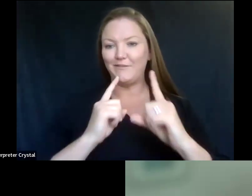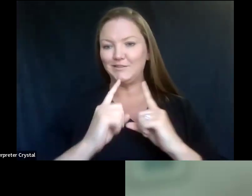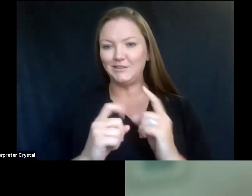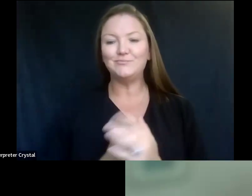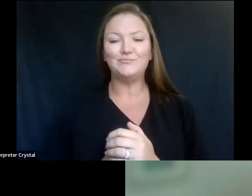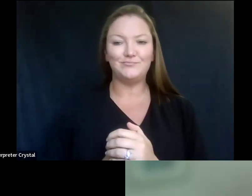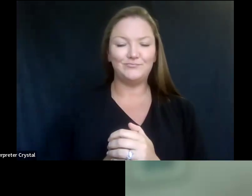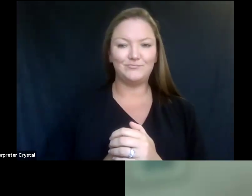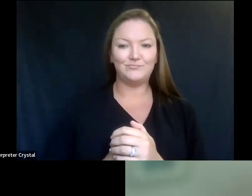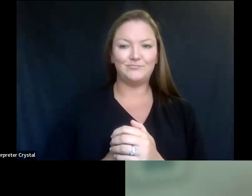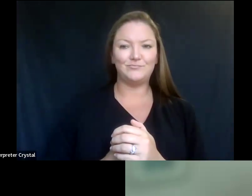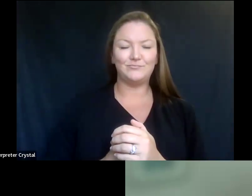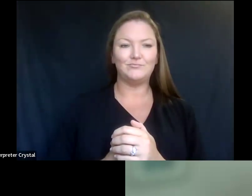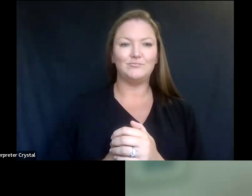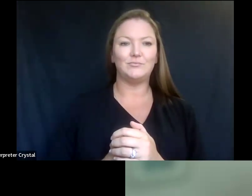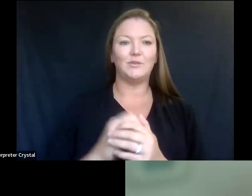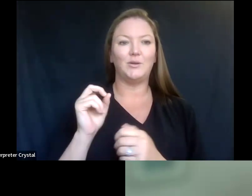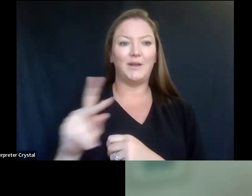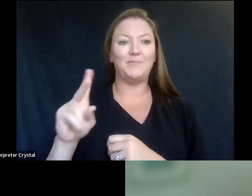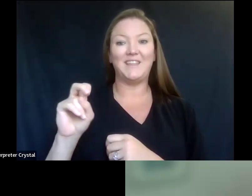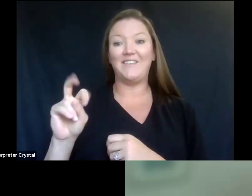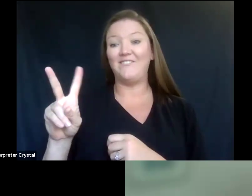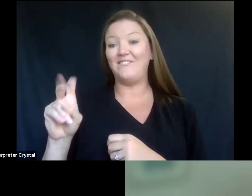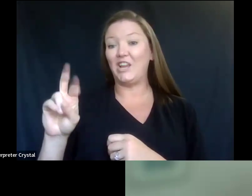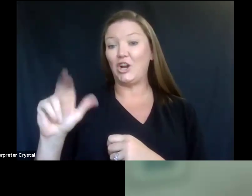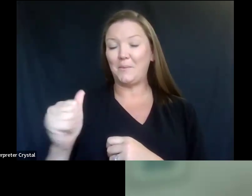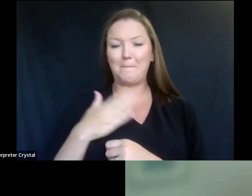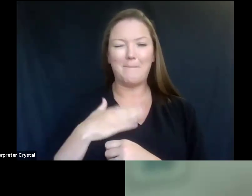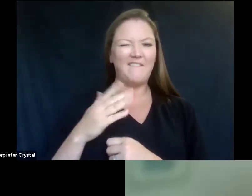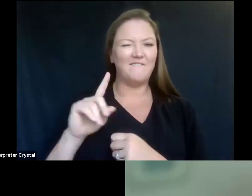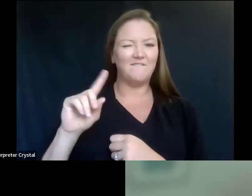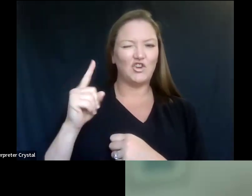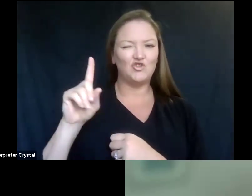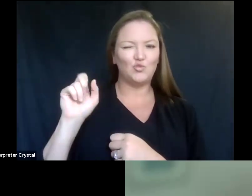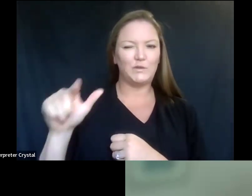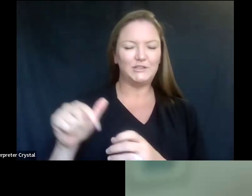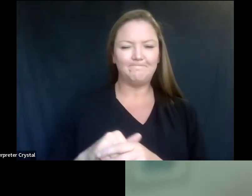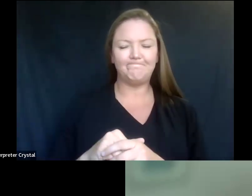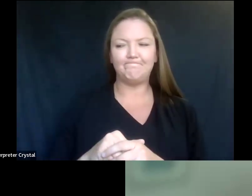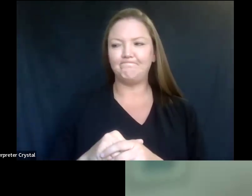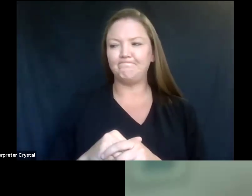further ado, Vera, so my first question for you is that you mentioned